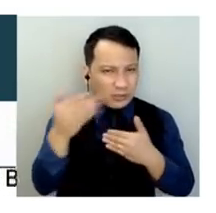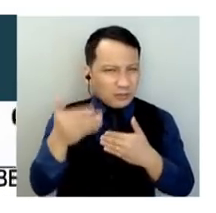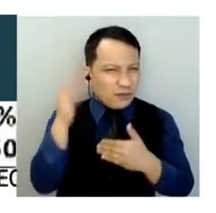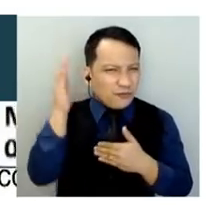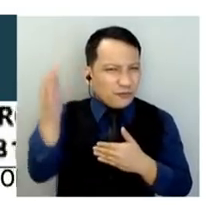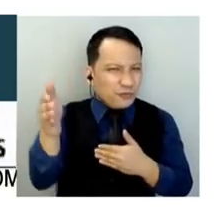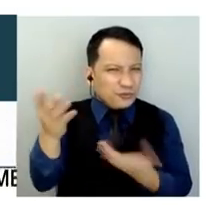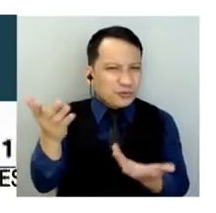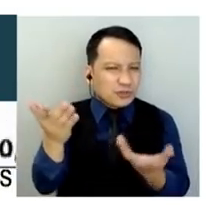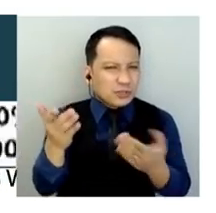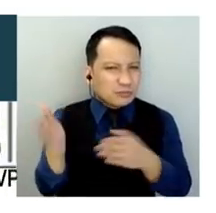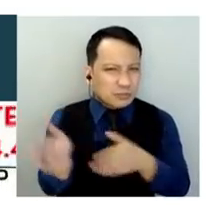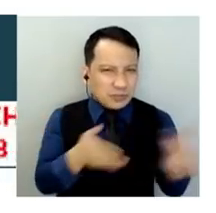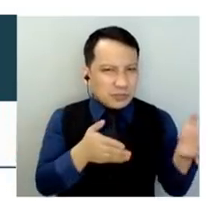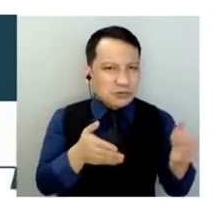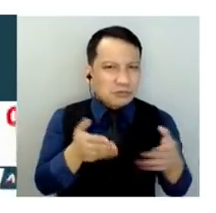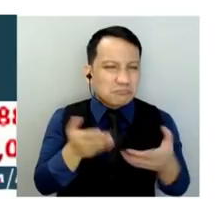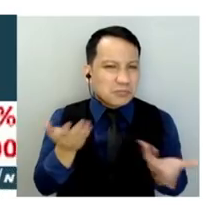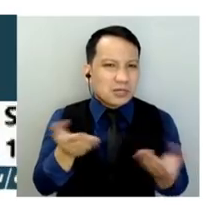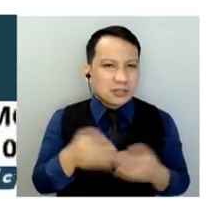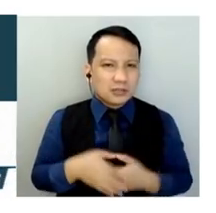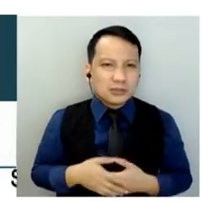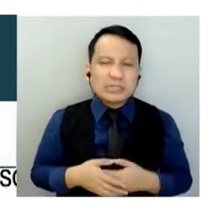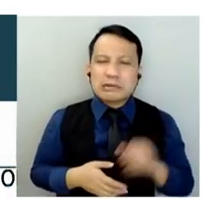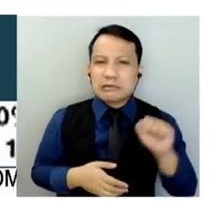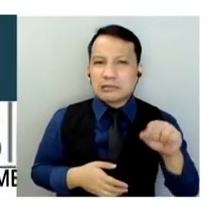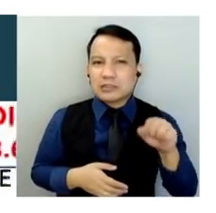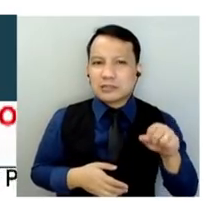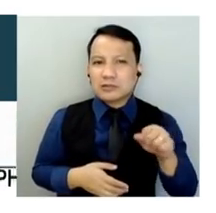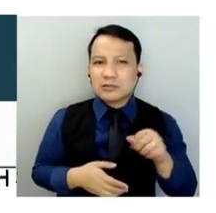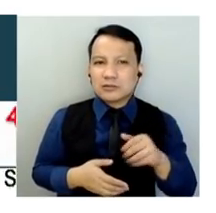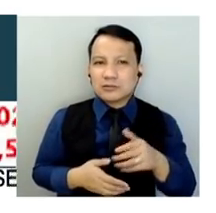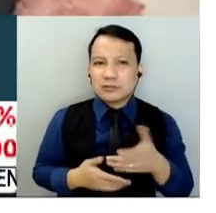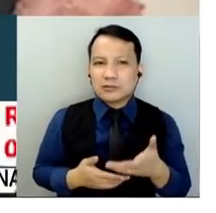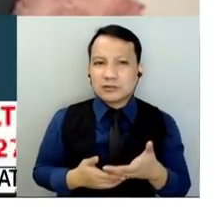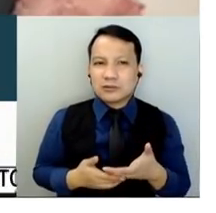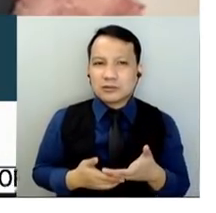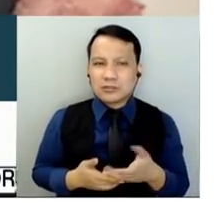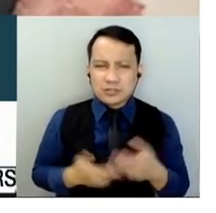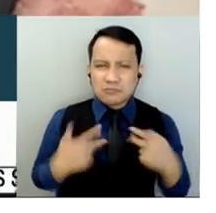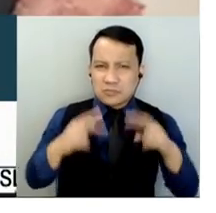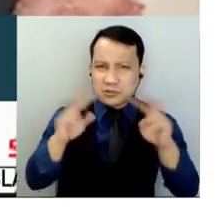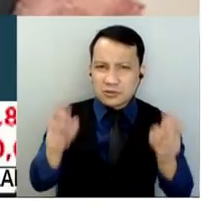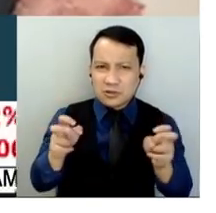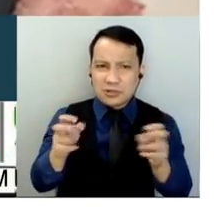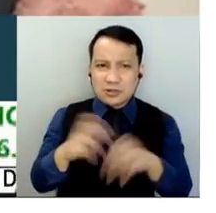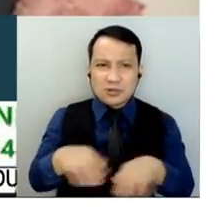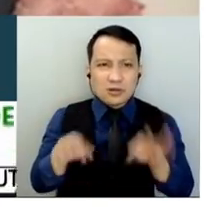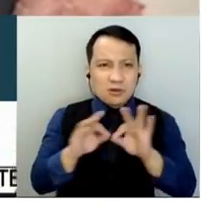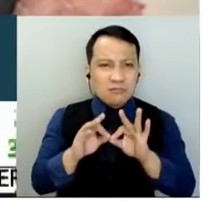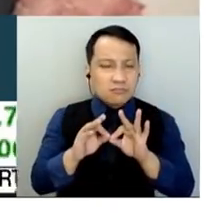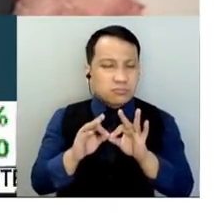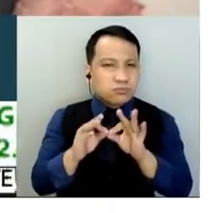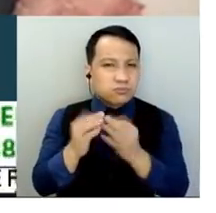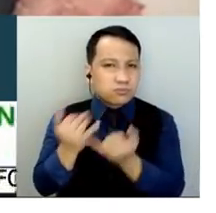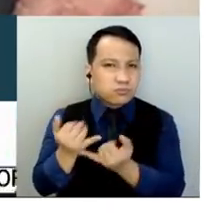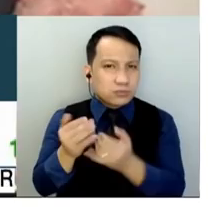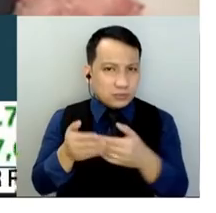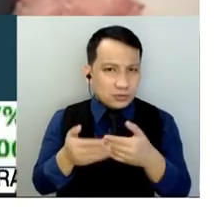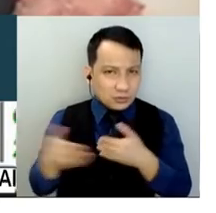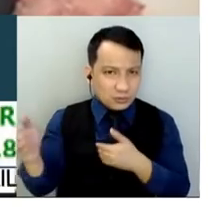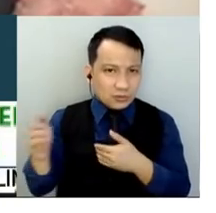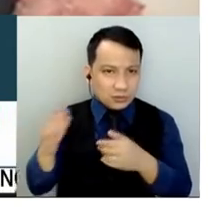Well, that their explanation is that, you know, there's a timing issue there. So anyway, that's something that I will continue to